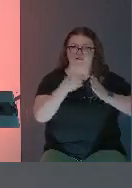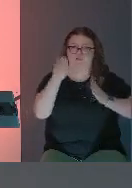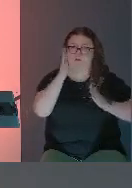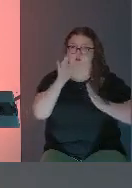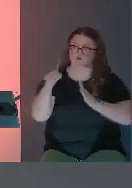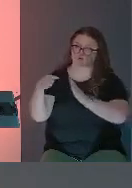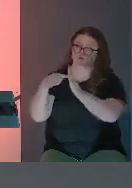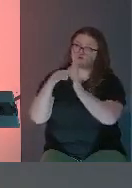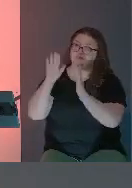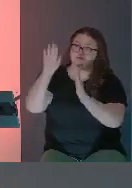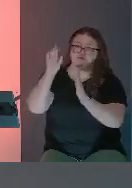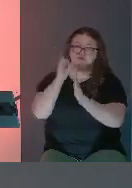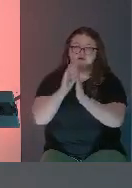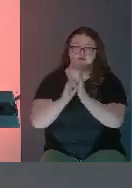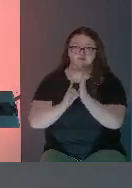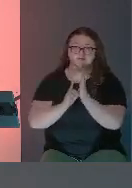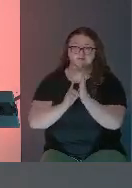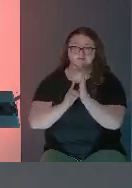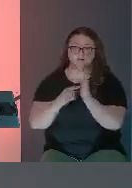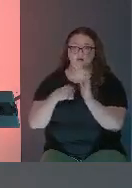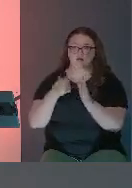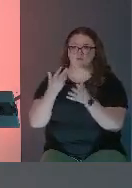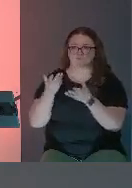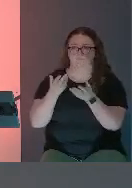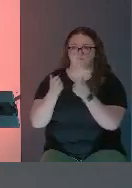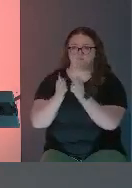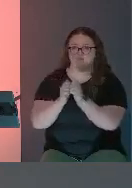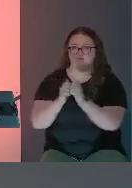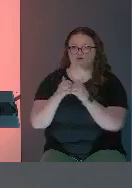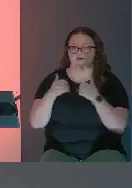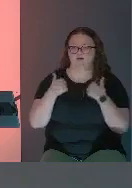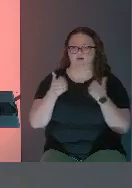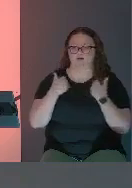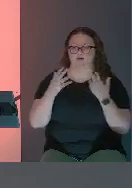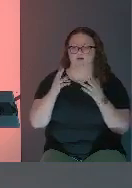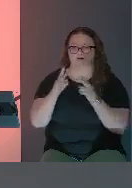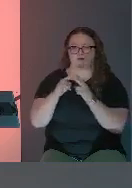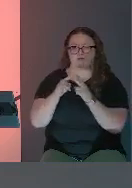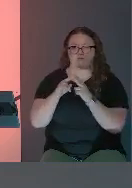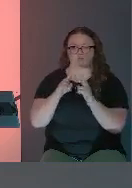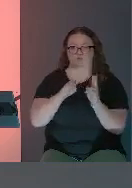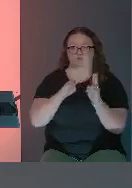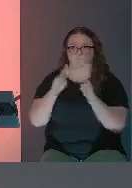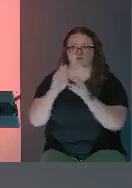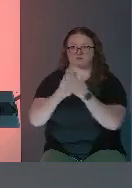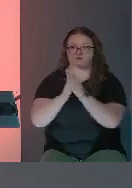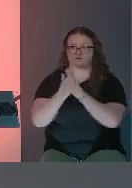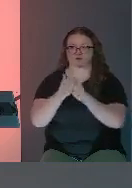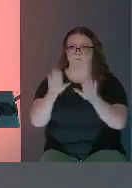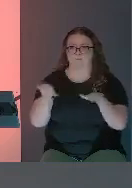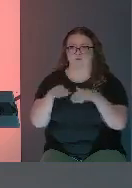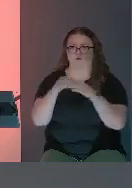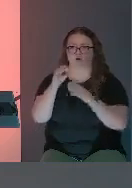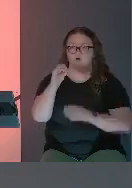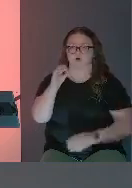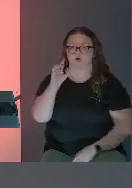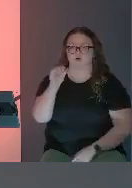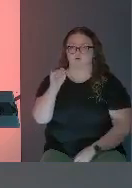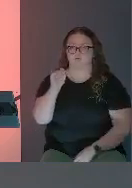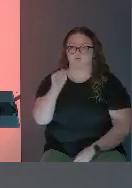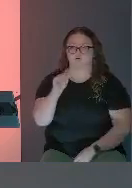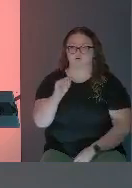design. I'm working with a precious young couple right now that are preparing to get married in October.